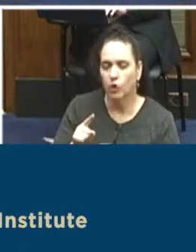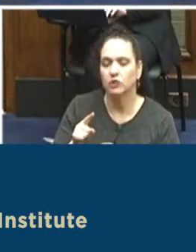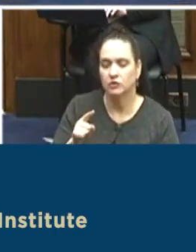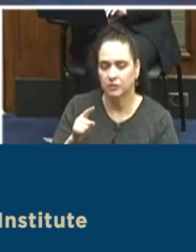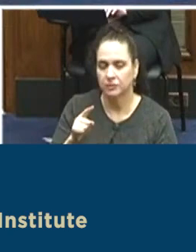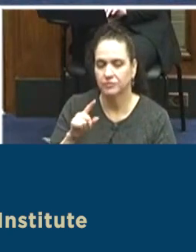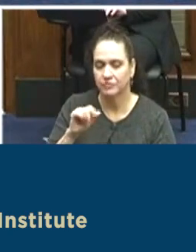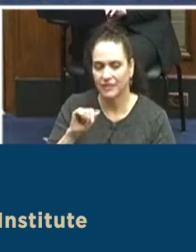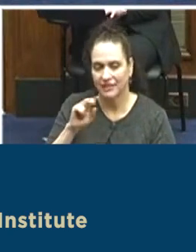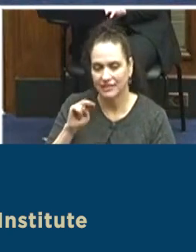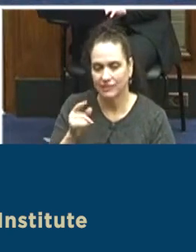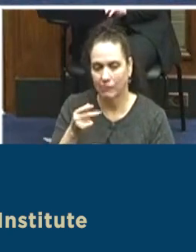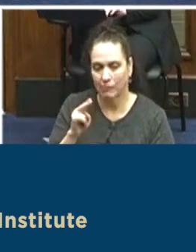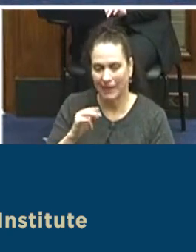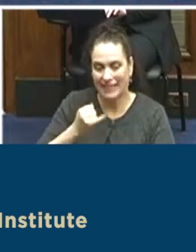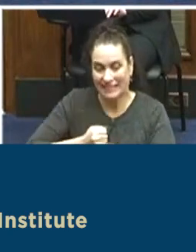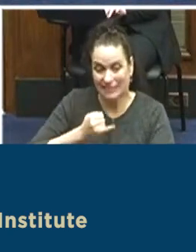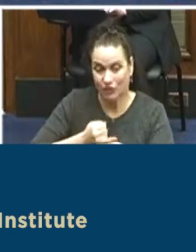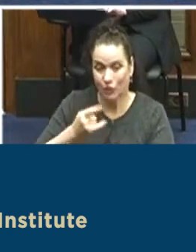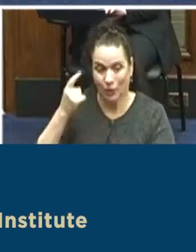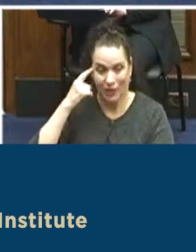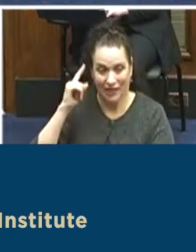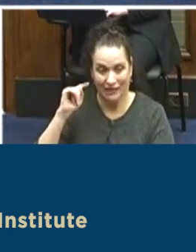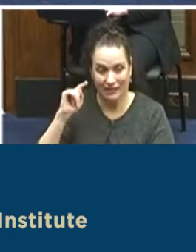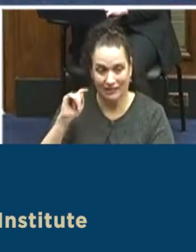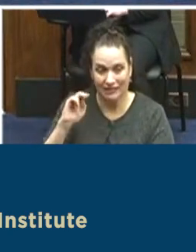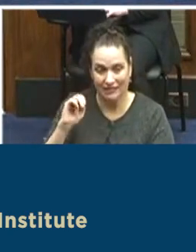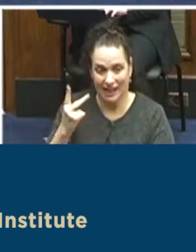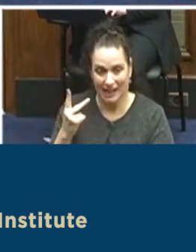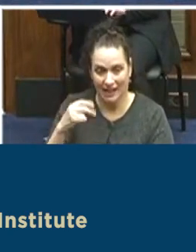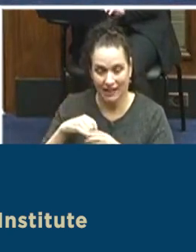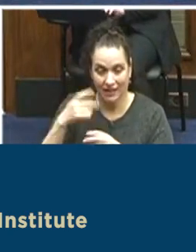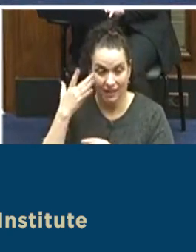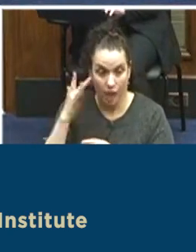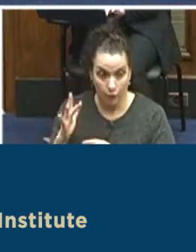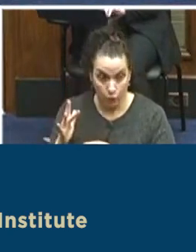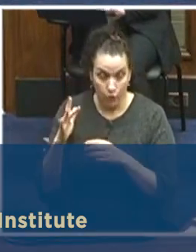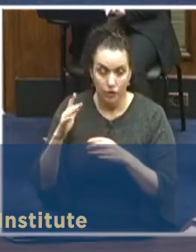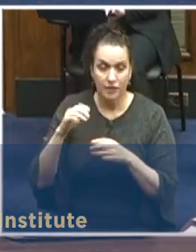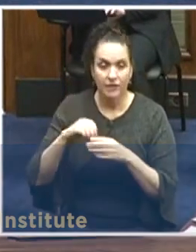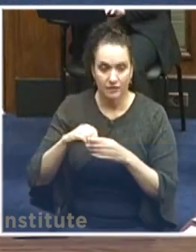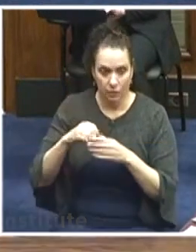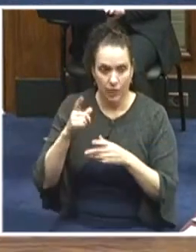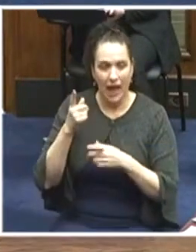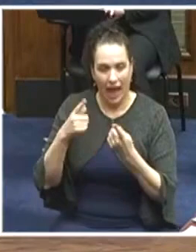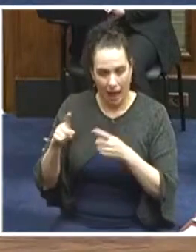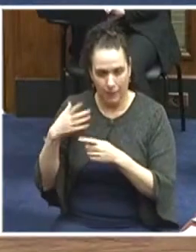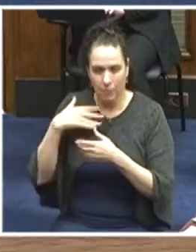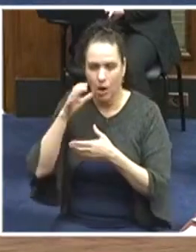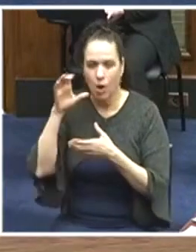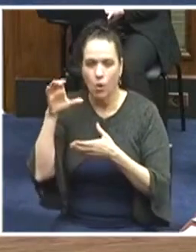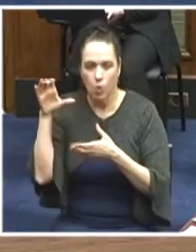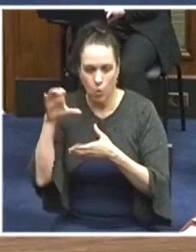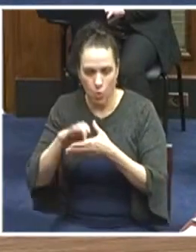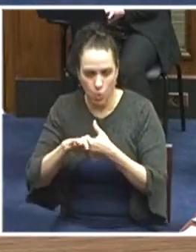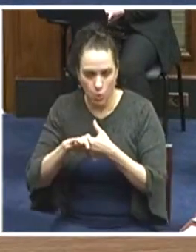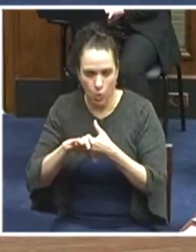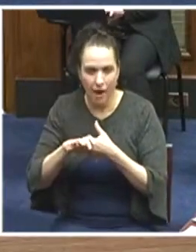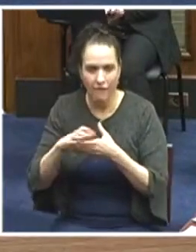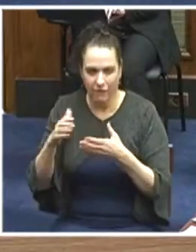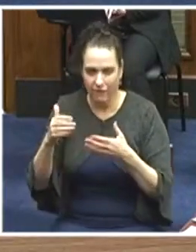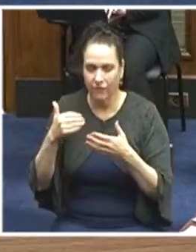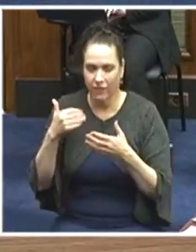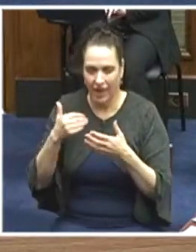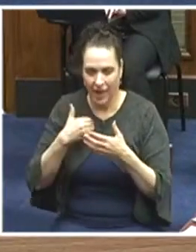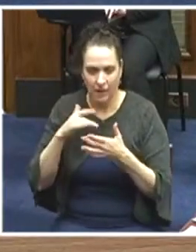Oakland, California. In November 2015, my wife got the most dreadful call a parent can get. The doctor knew why our daughter, Colette, then